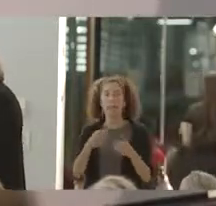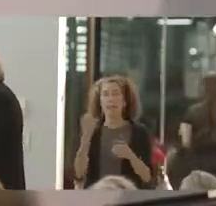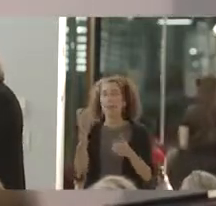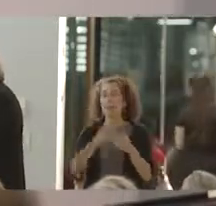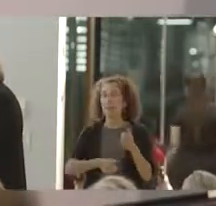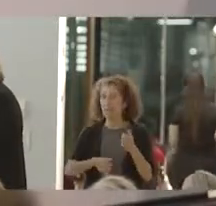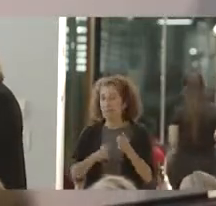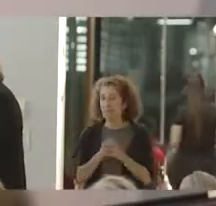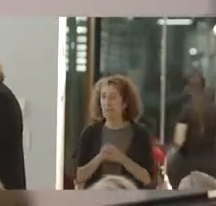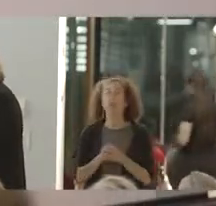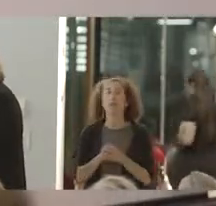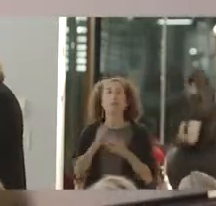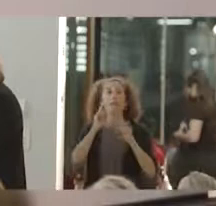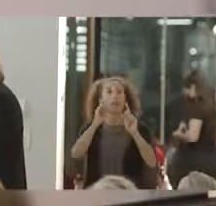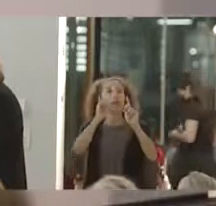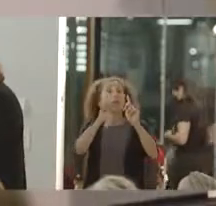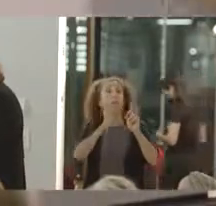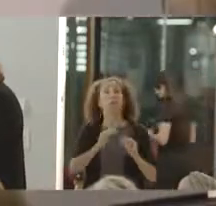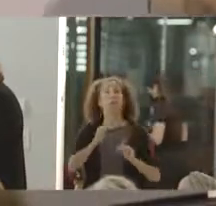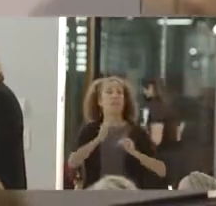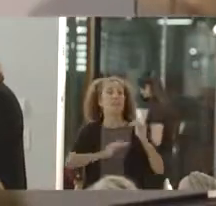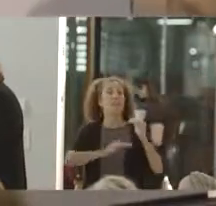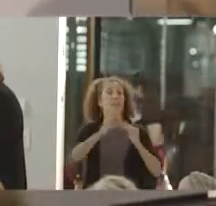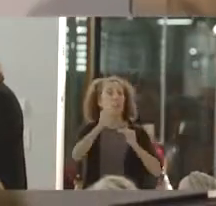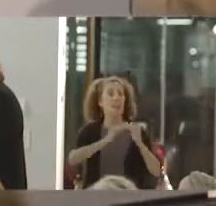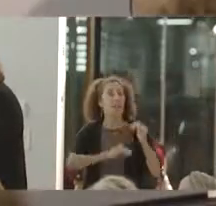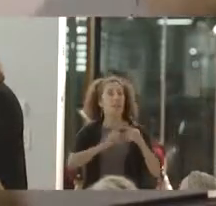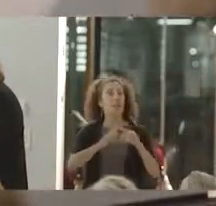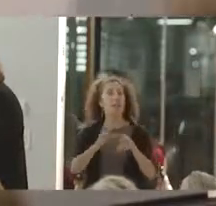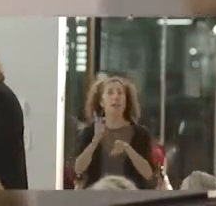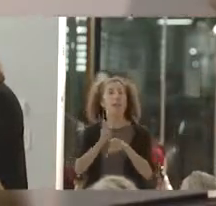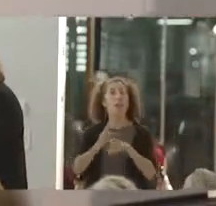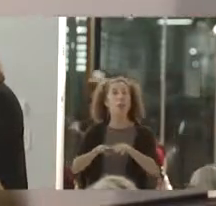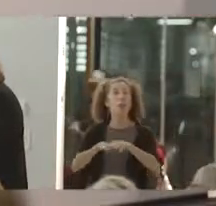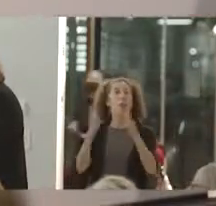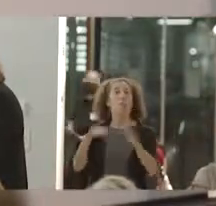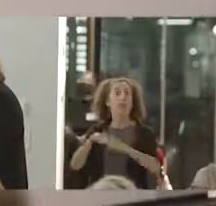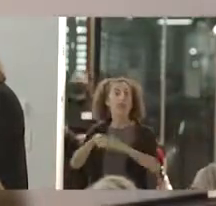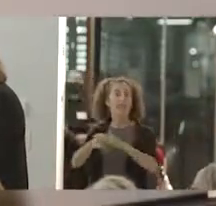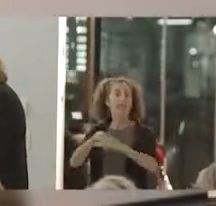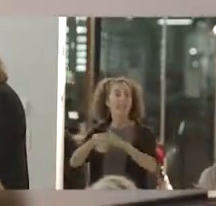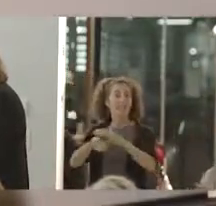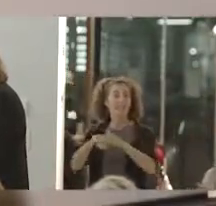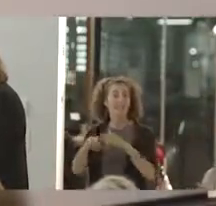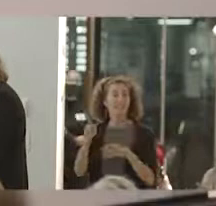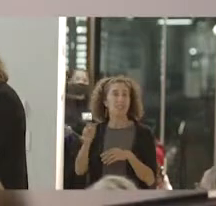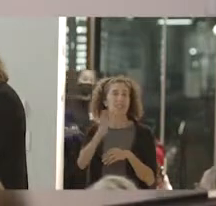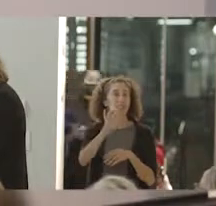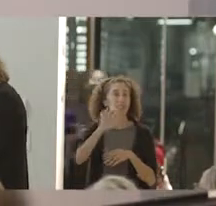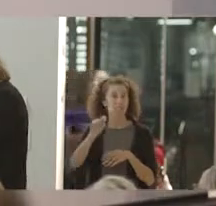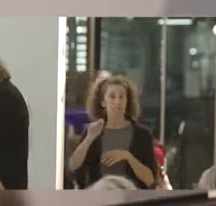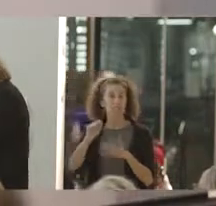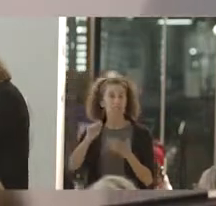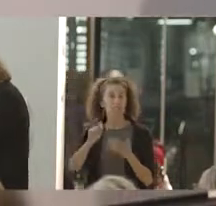we want to construct and maintain access to the ferry terminal. I can commit to you that we're looking very hard to see